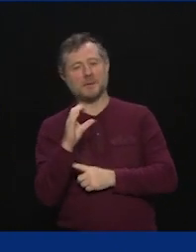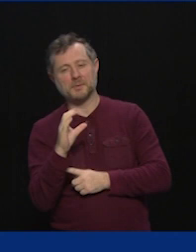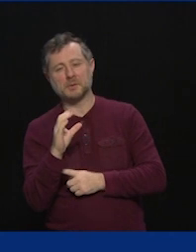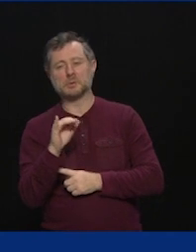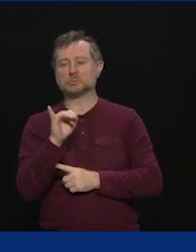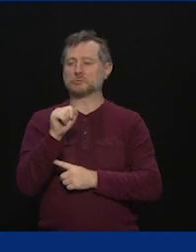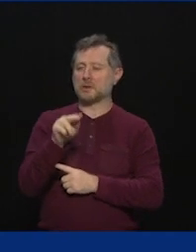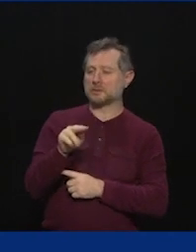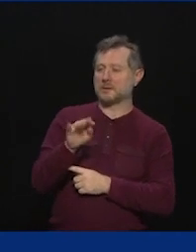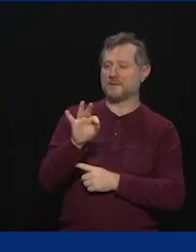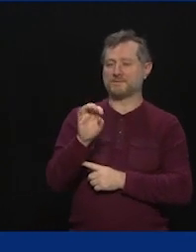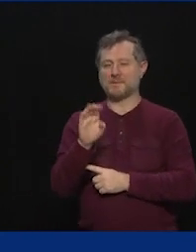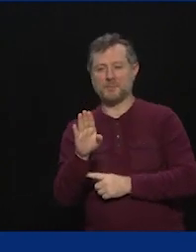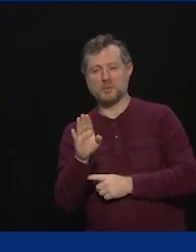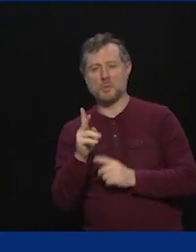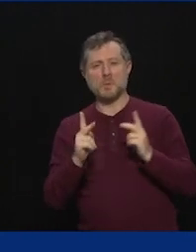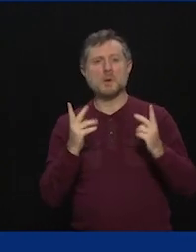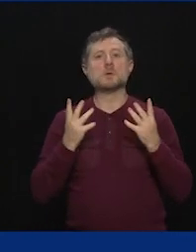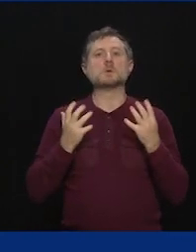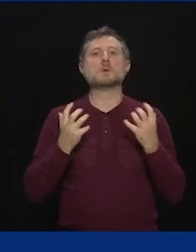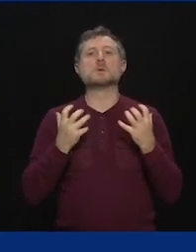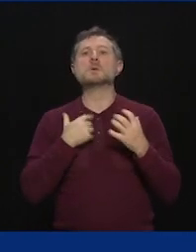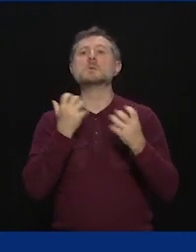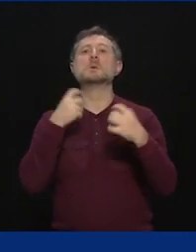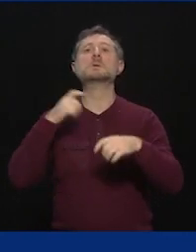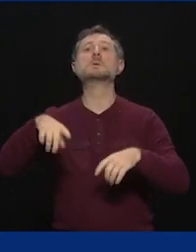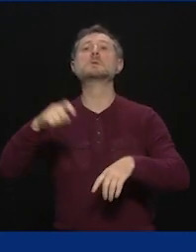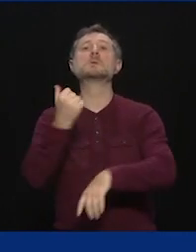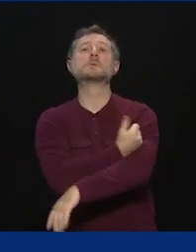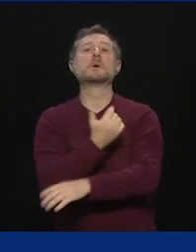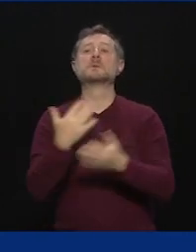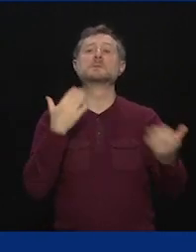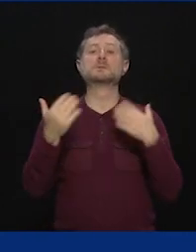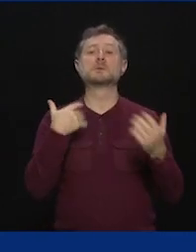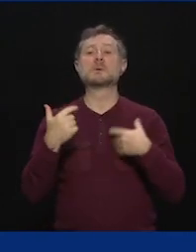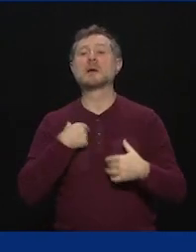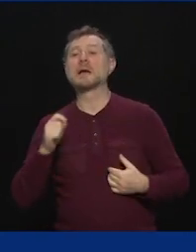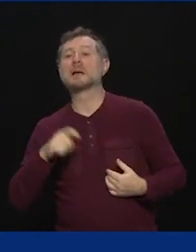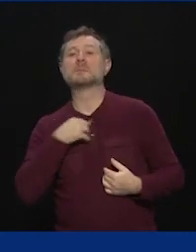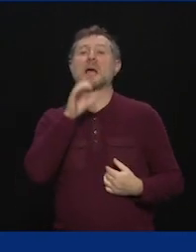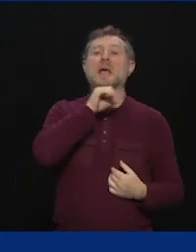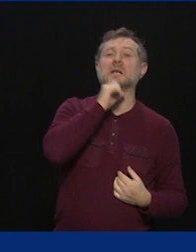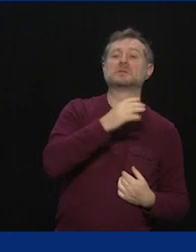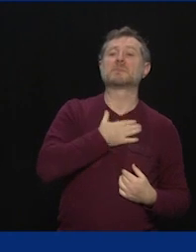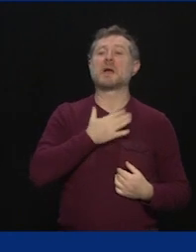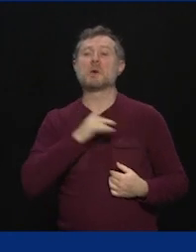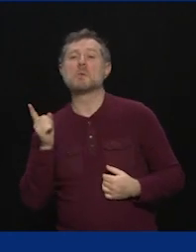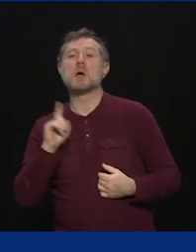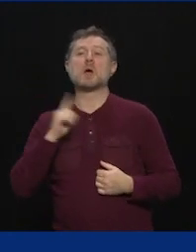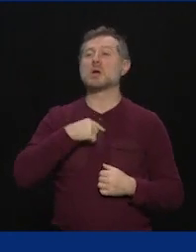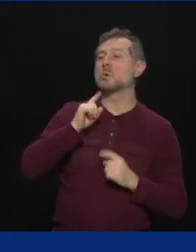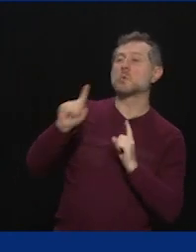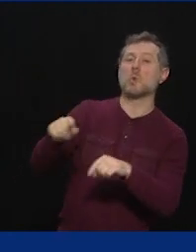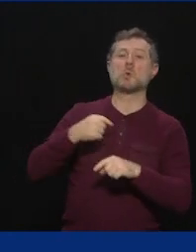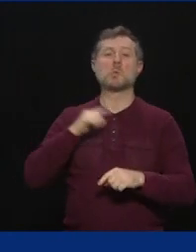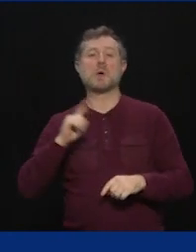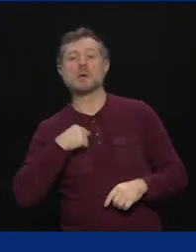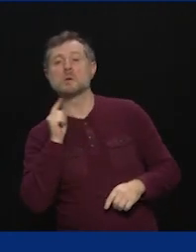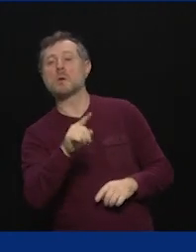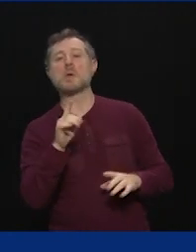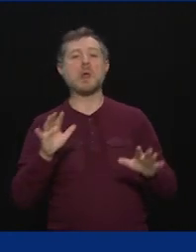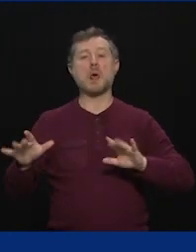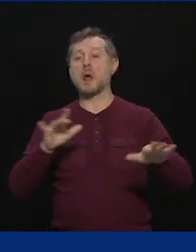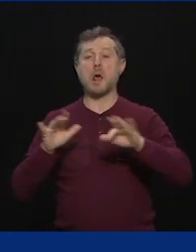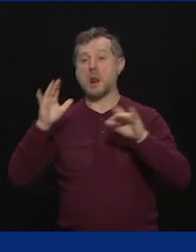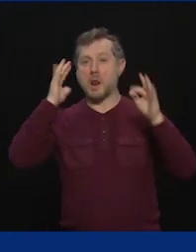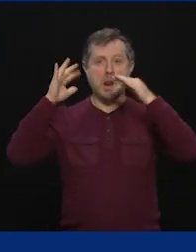everybody wanted a vaccine, and you couldn't wait for your age group, and you couldn't wait to find out, is there a mass vac site near you, and where are you going to get it? And everyone just